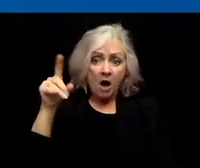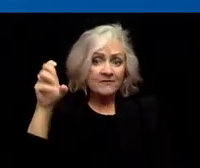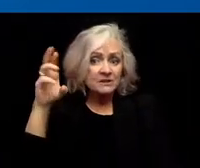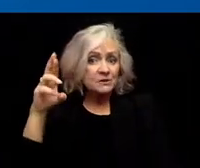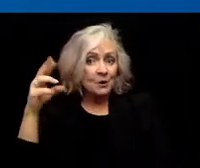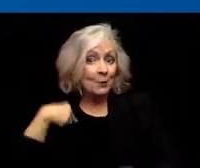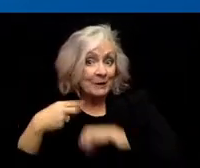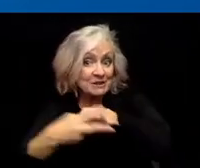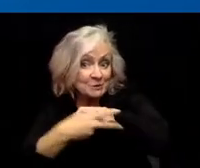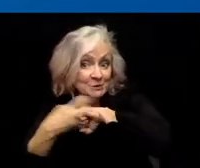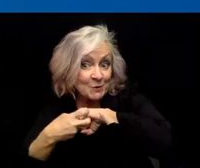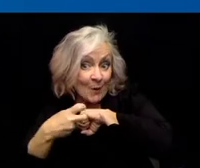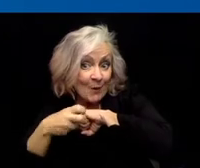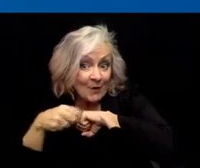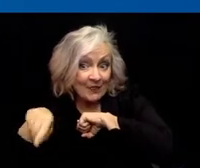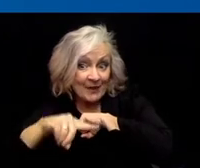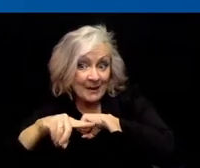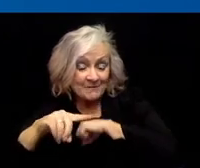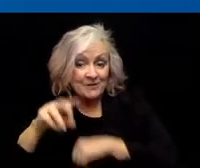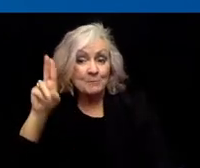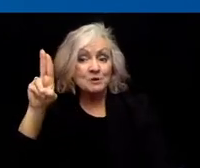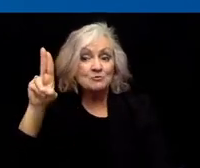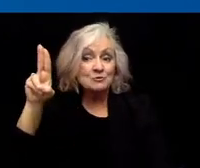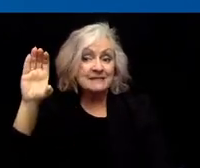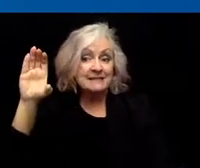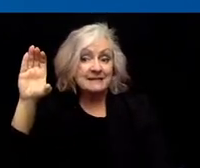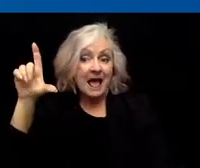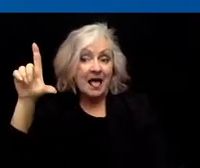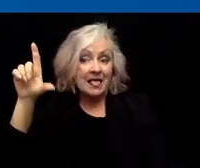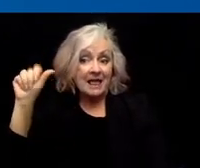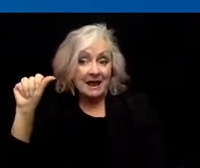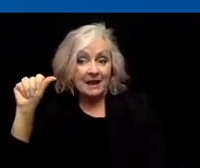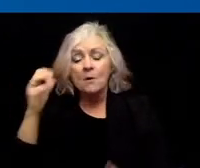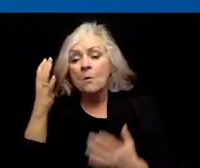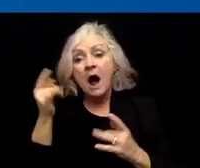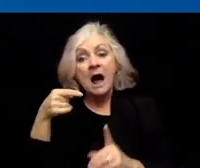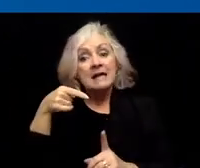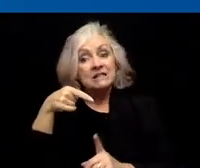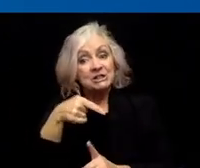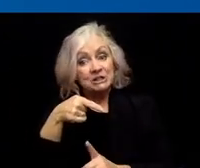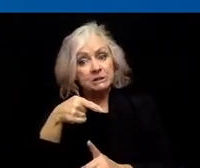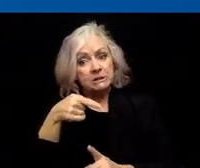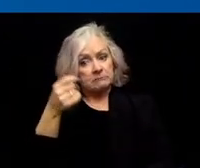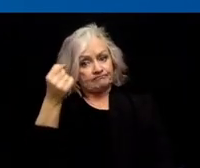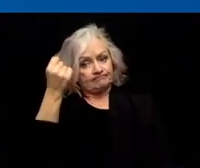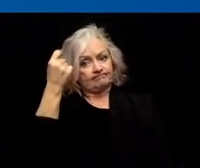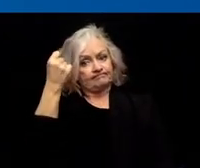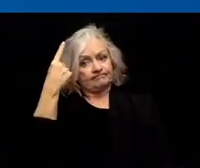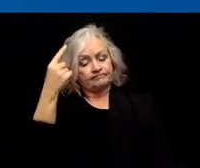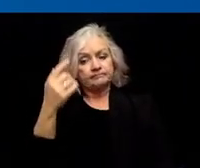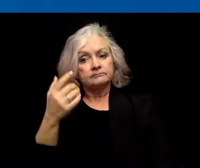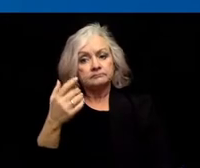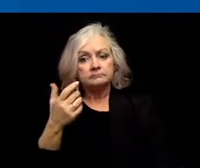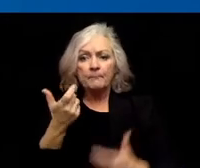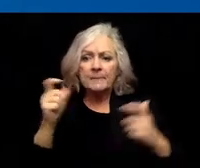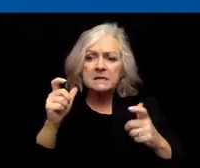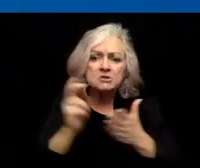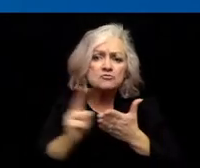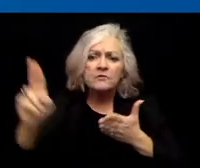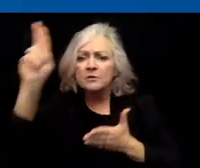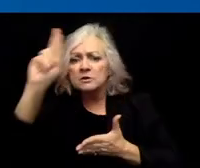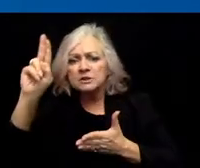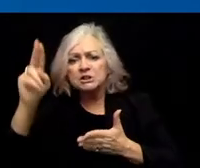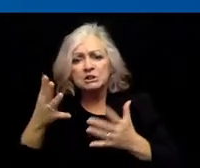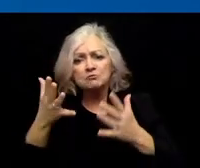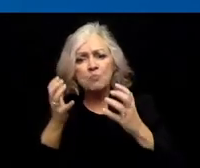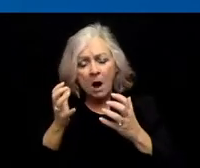from these big academic centers. Why? Because she saw what those big institutions do, and she wanted to go to the people that are making a difference. So